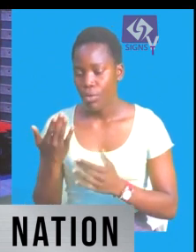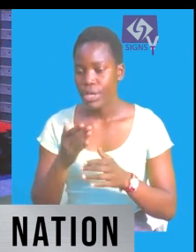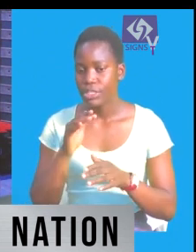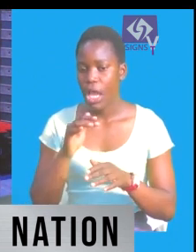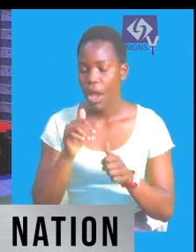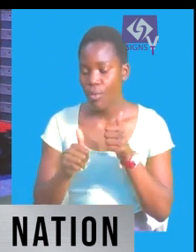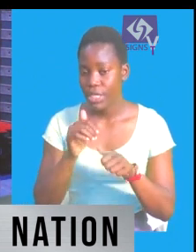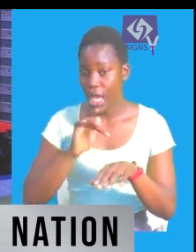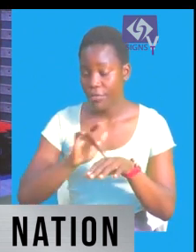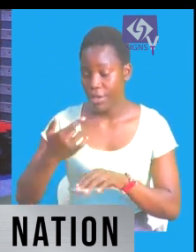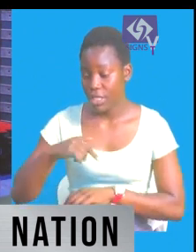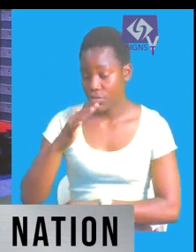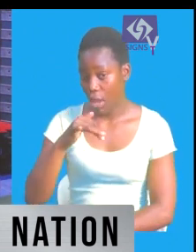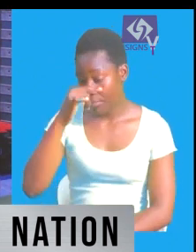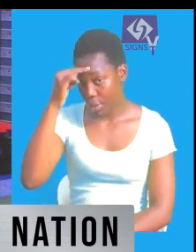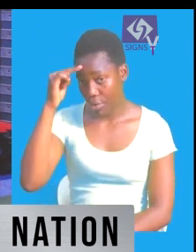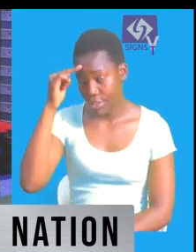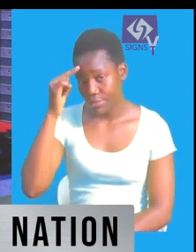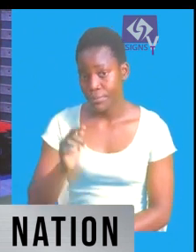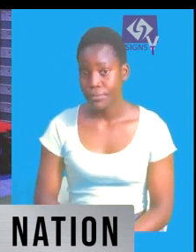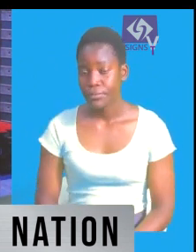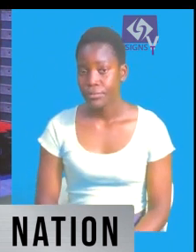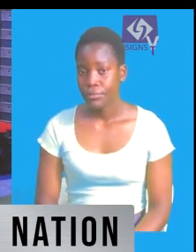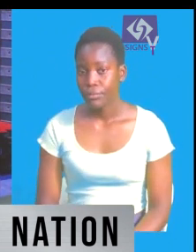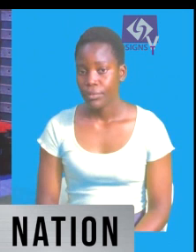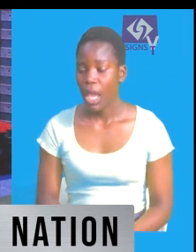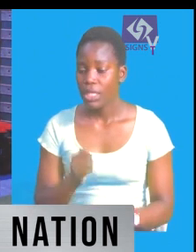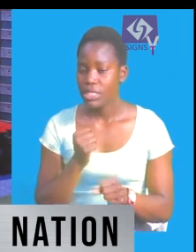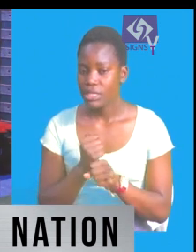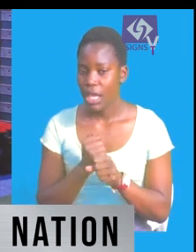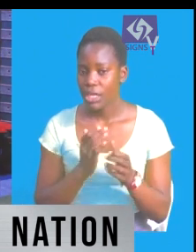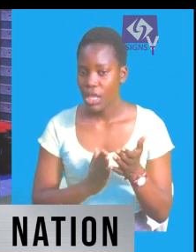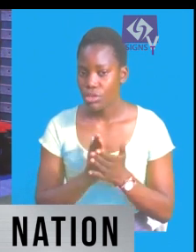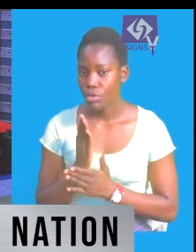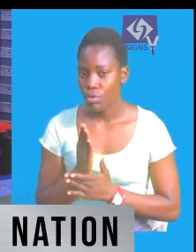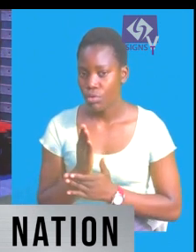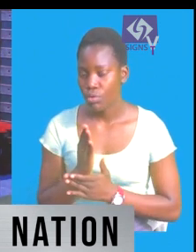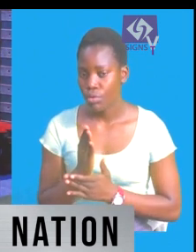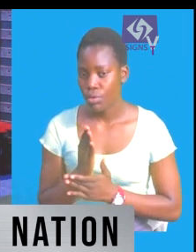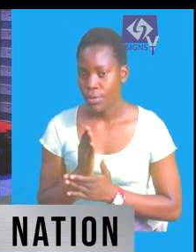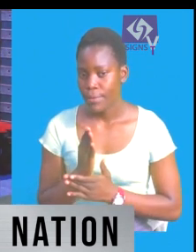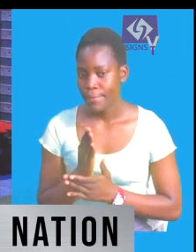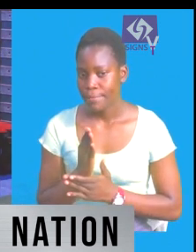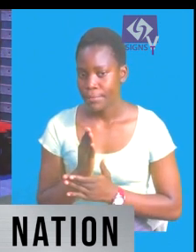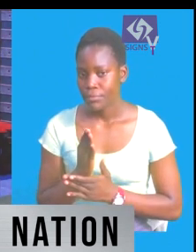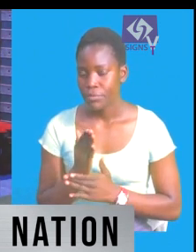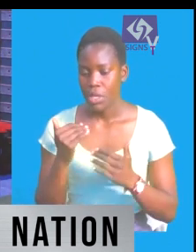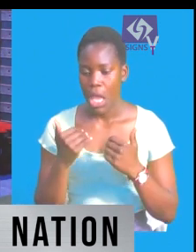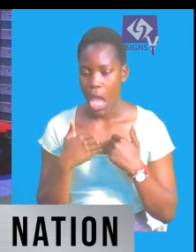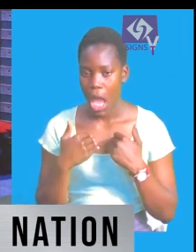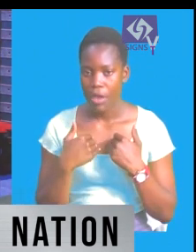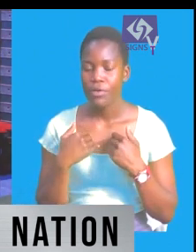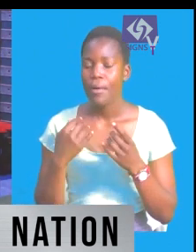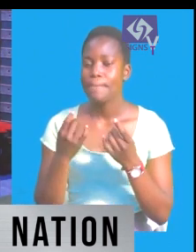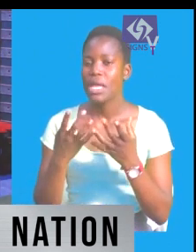us, because mostly it's done through like tunasemanga nini, zimedungwa sindano, zimewekwa